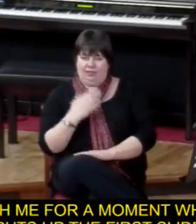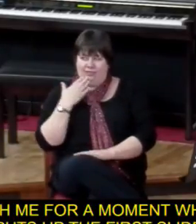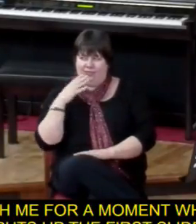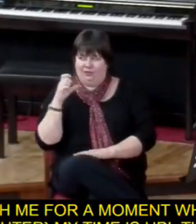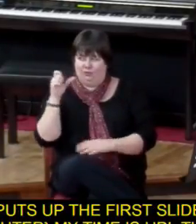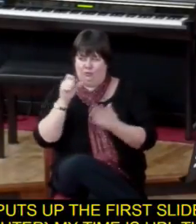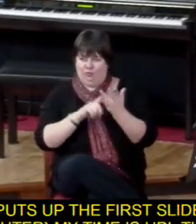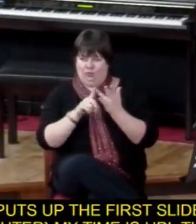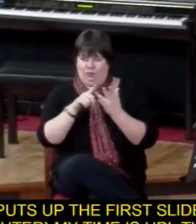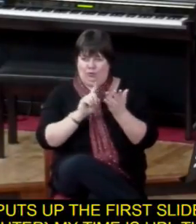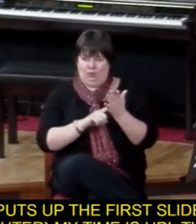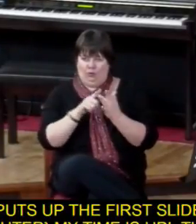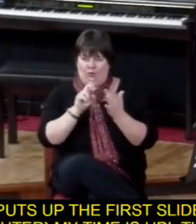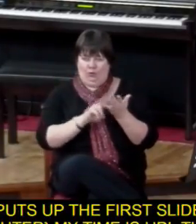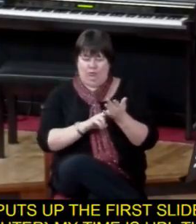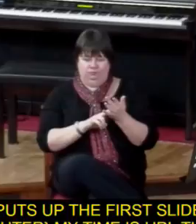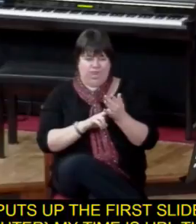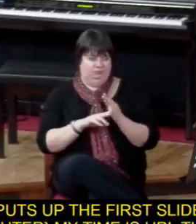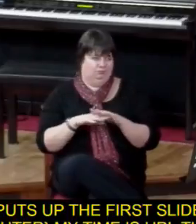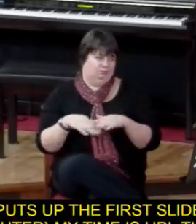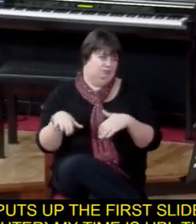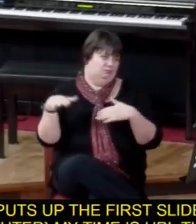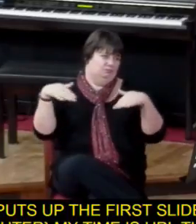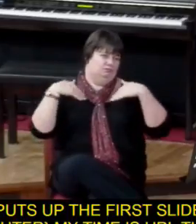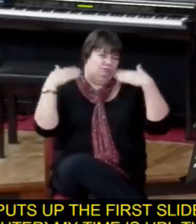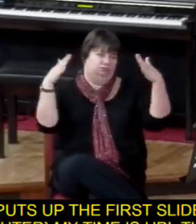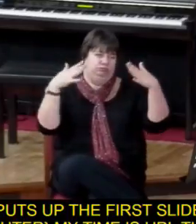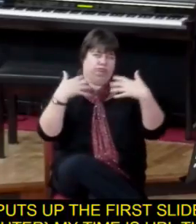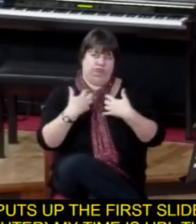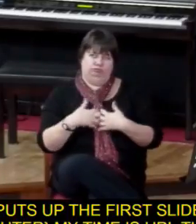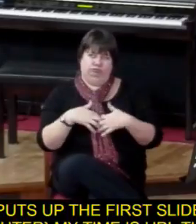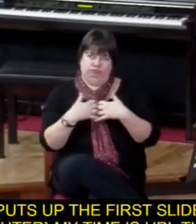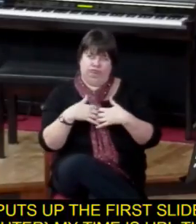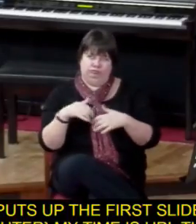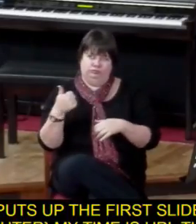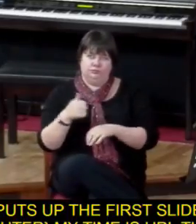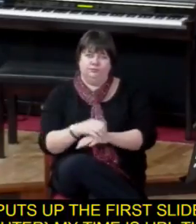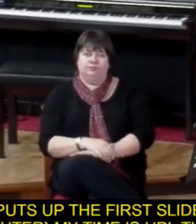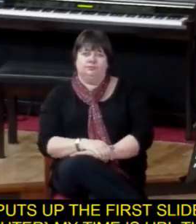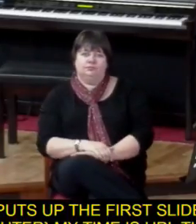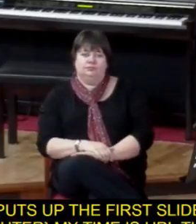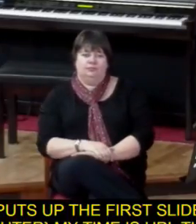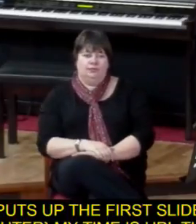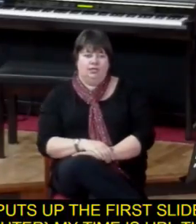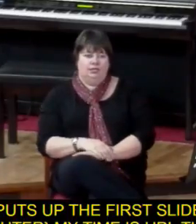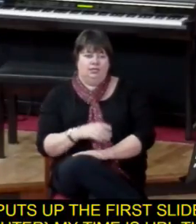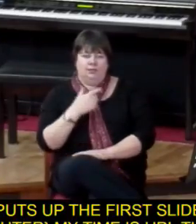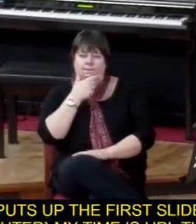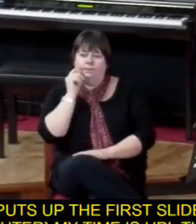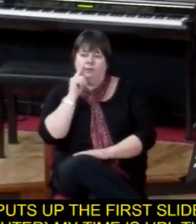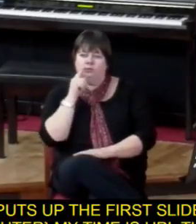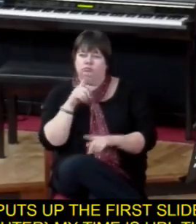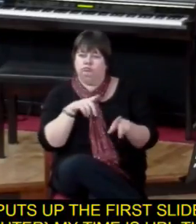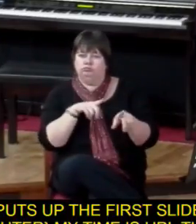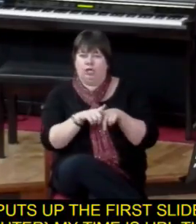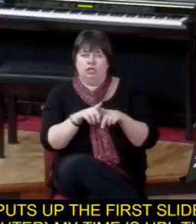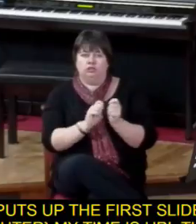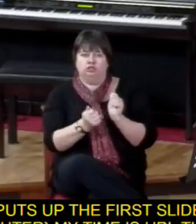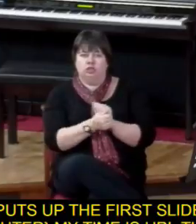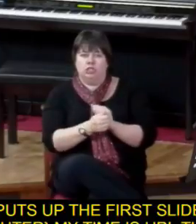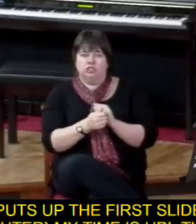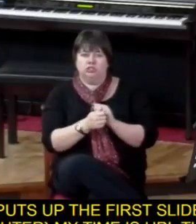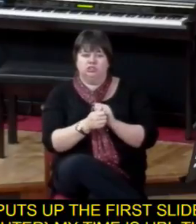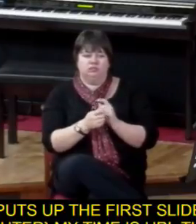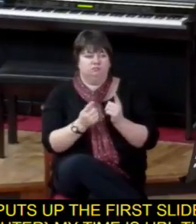work. Thank you. This is a time when people often do different things or resolve to do different things.